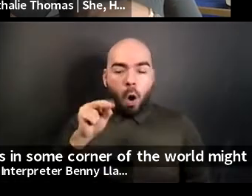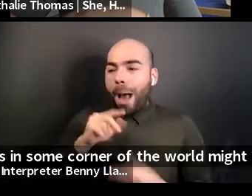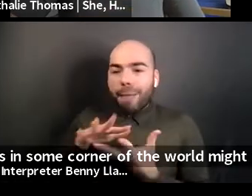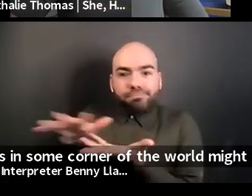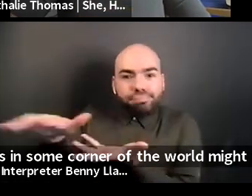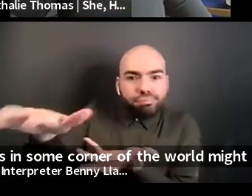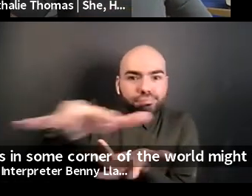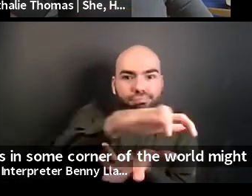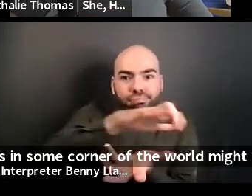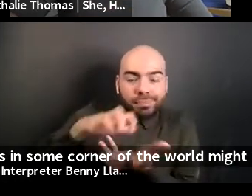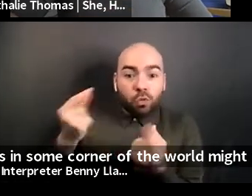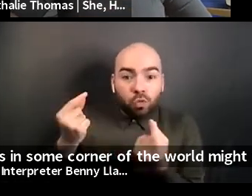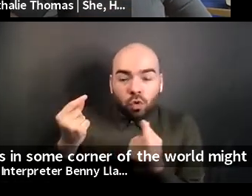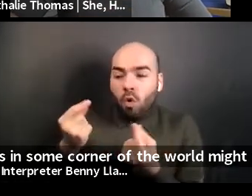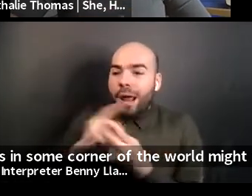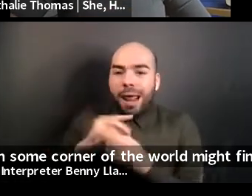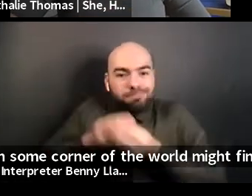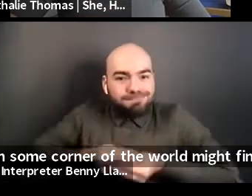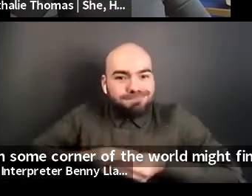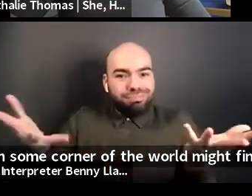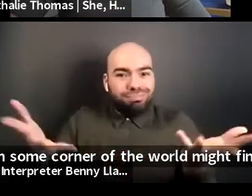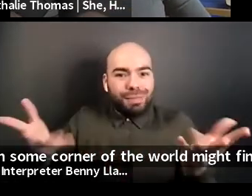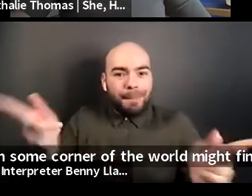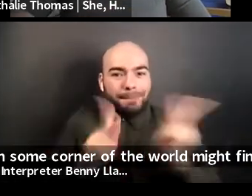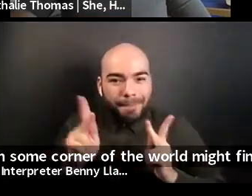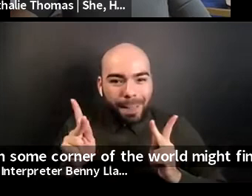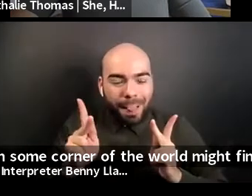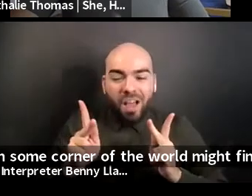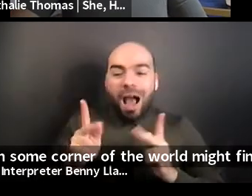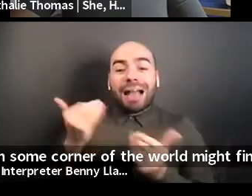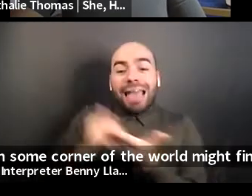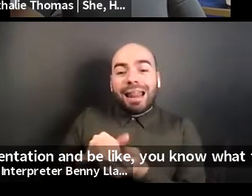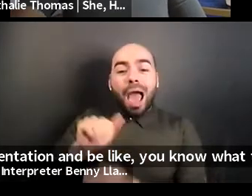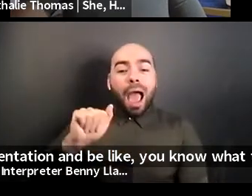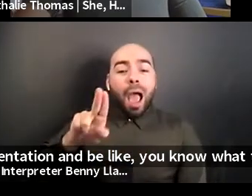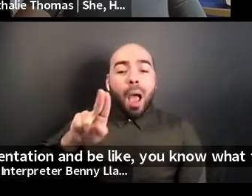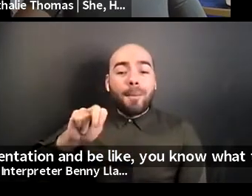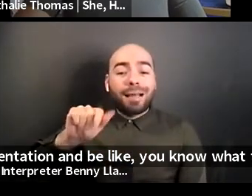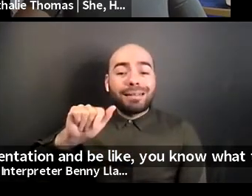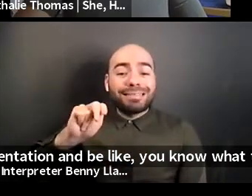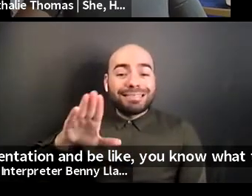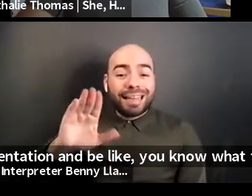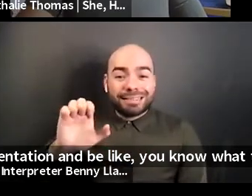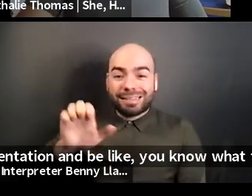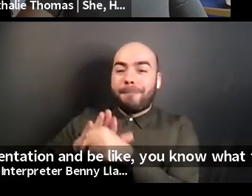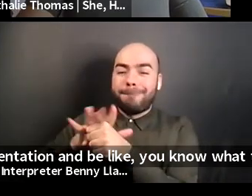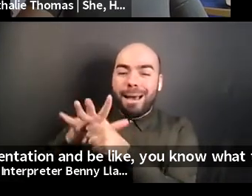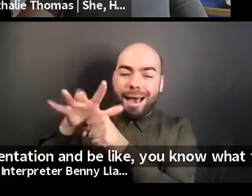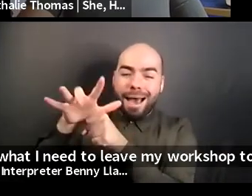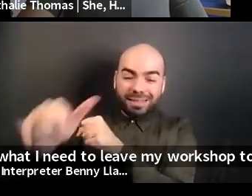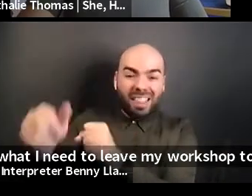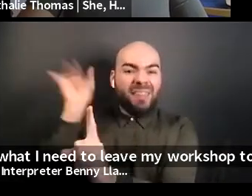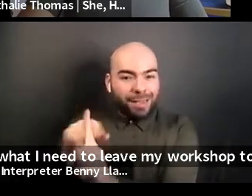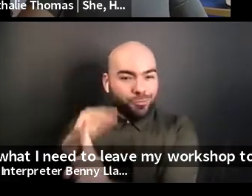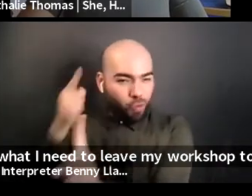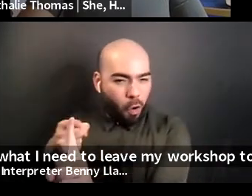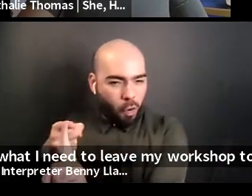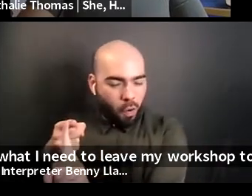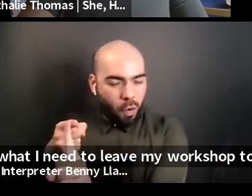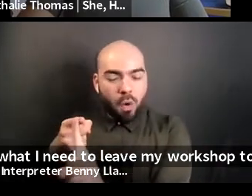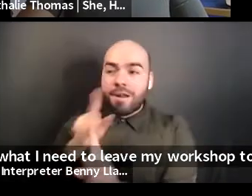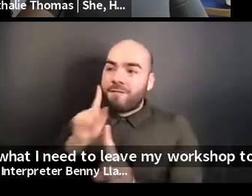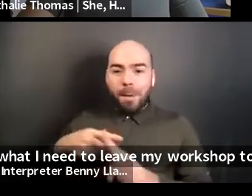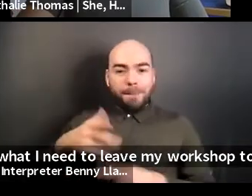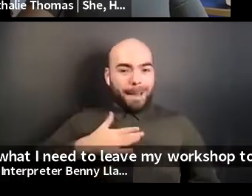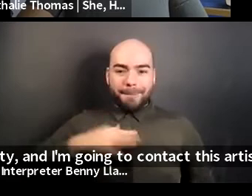that documentation and be like, you know what, this is exactly what I need to lead my workshop today on solidarity. And I'm going to contact this artist and get to know about